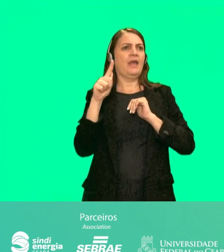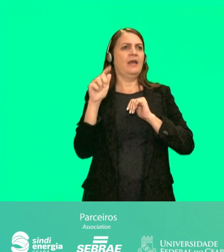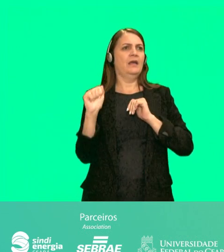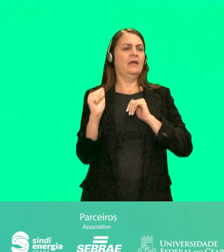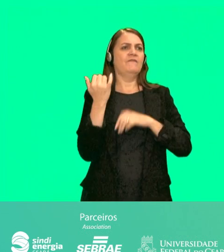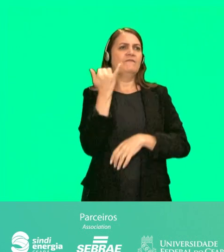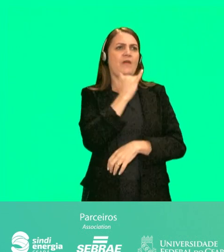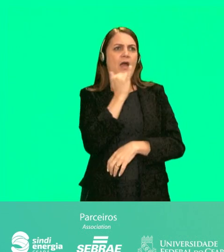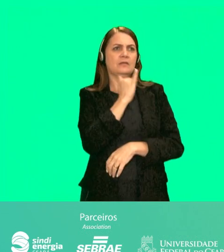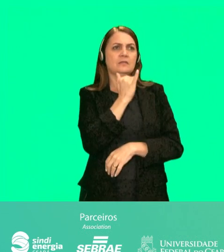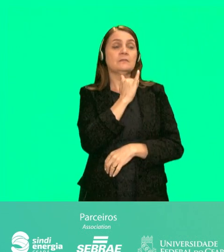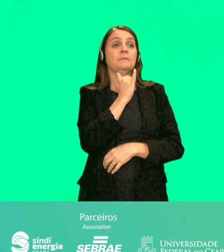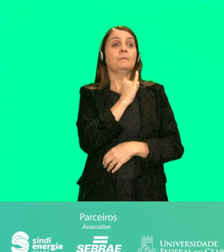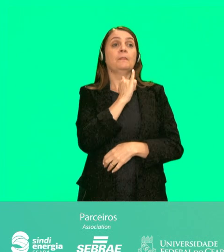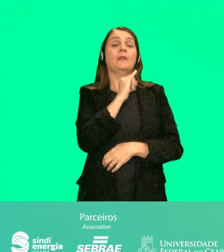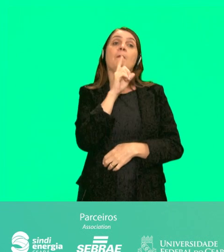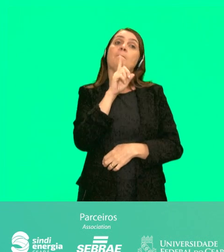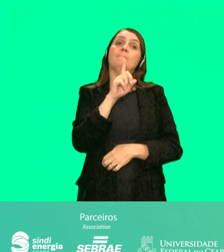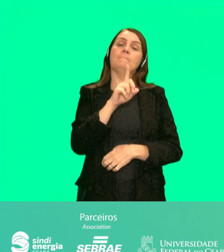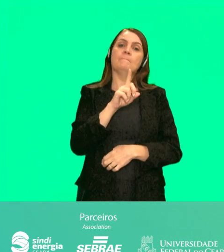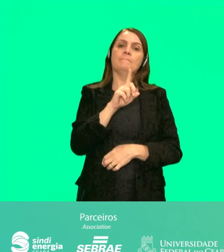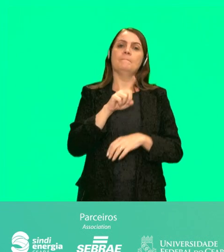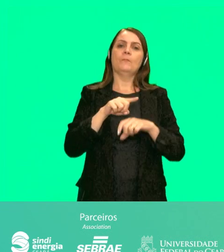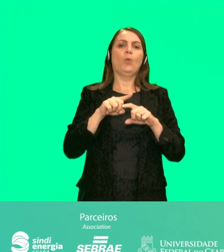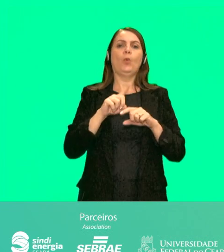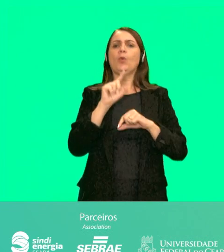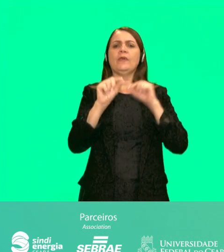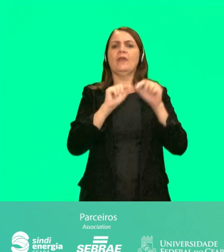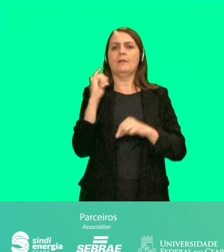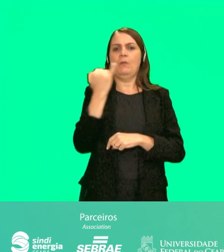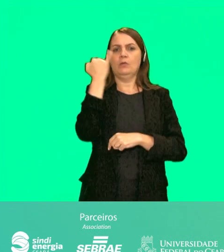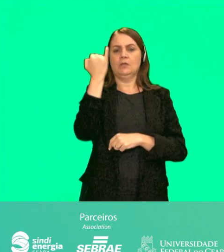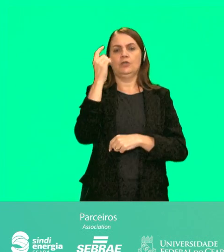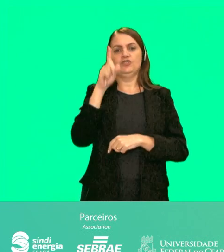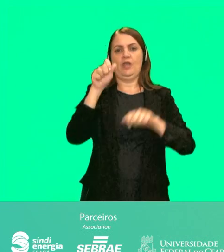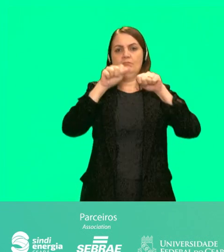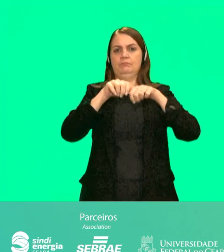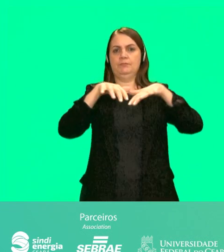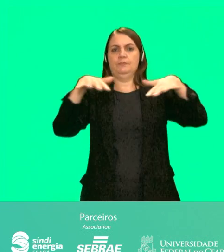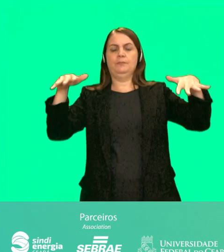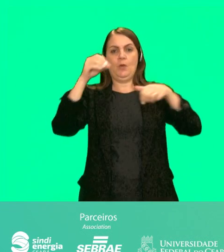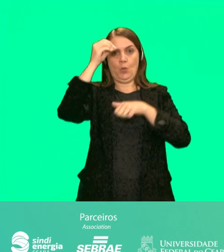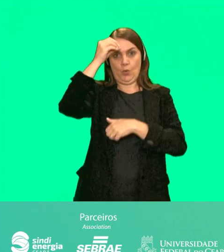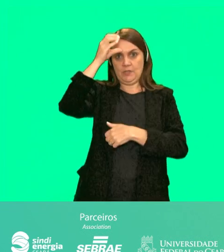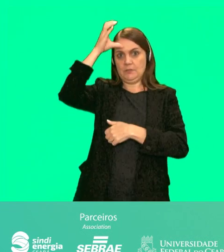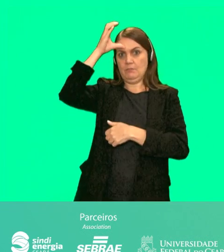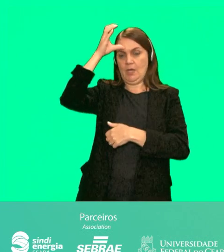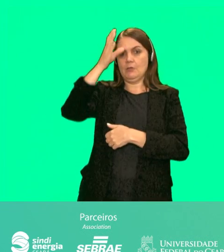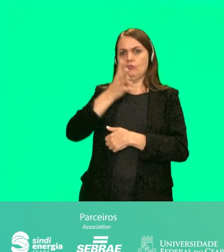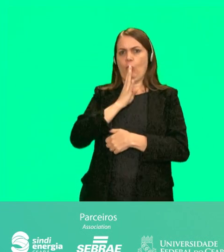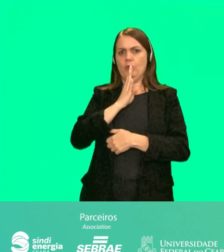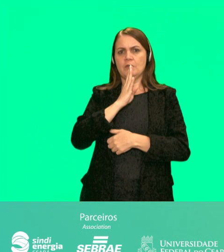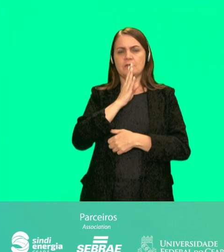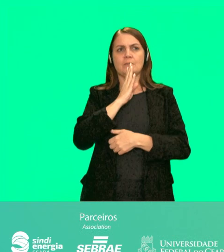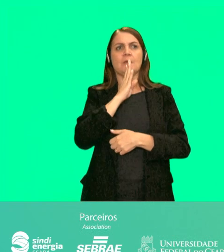building of people that will work in the multi-megawatt plants with a scale,